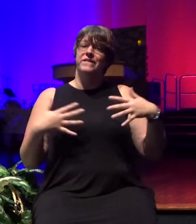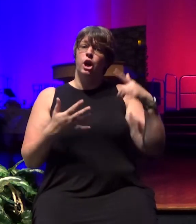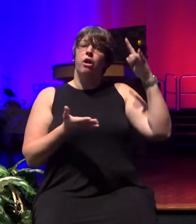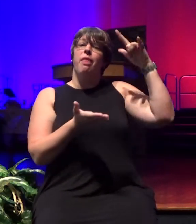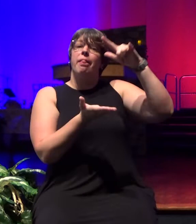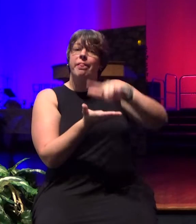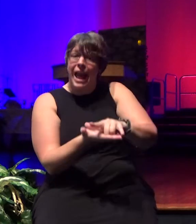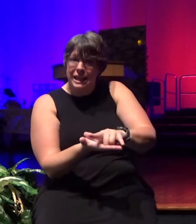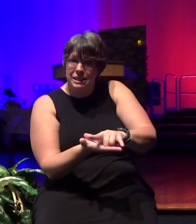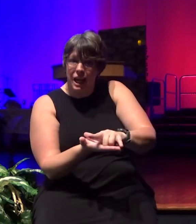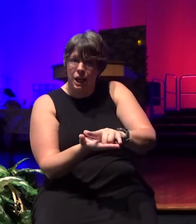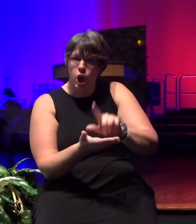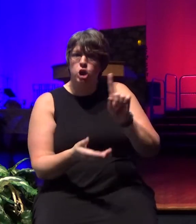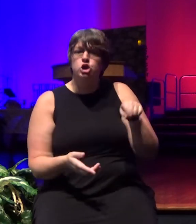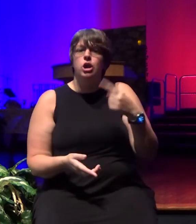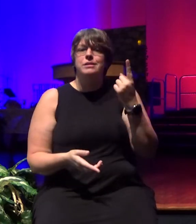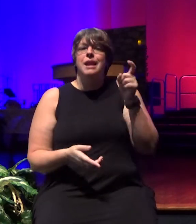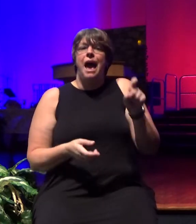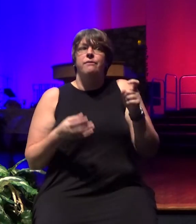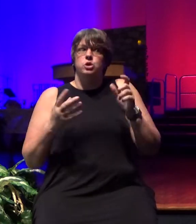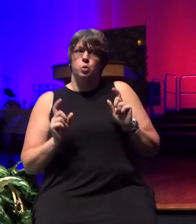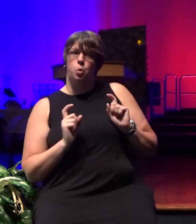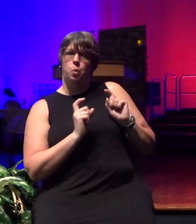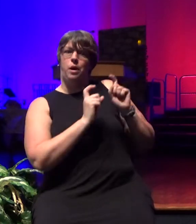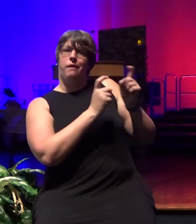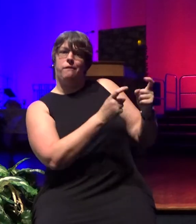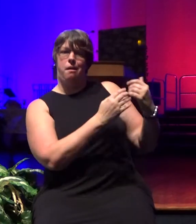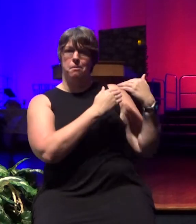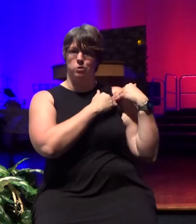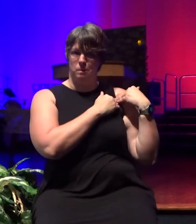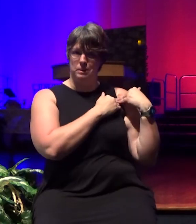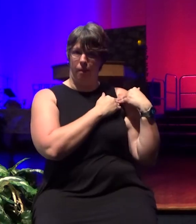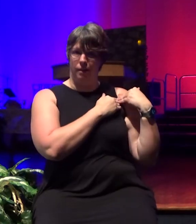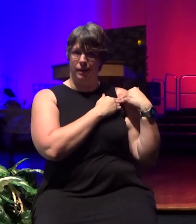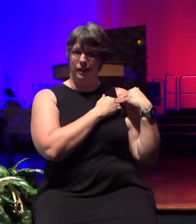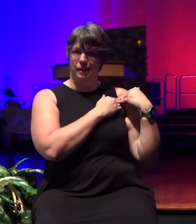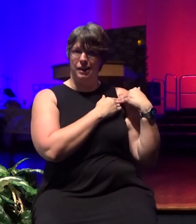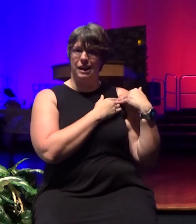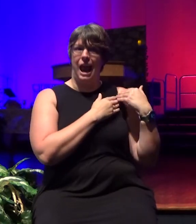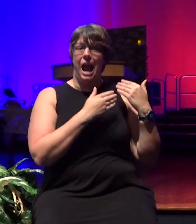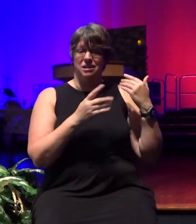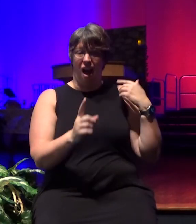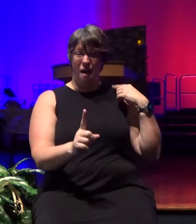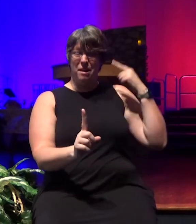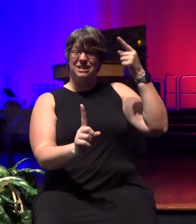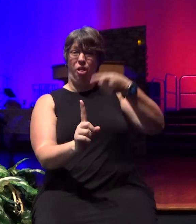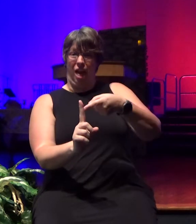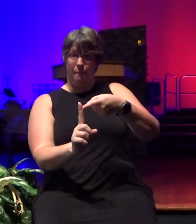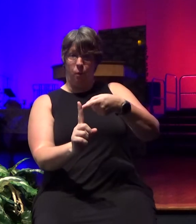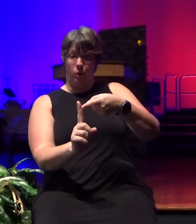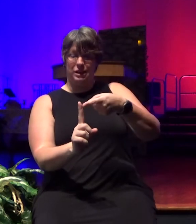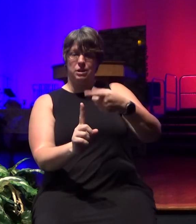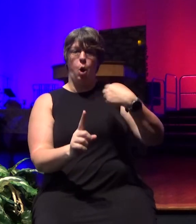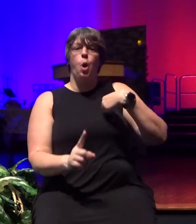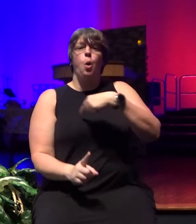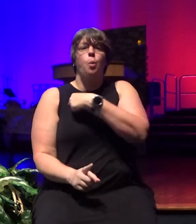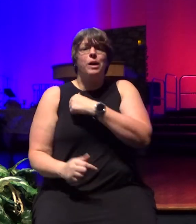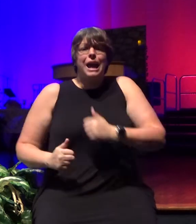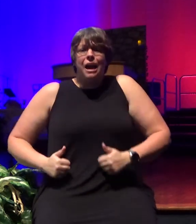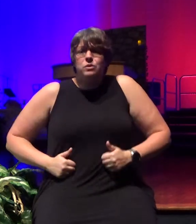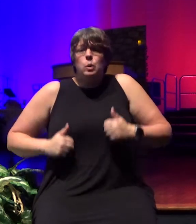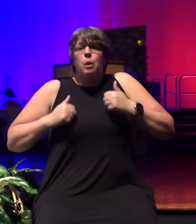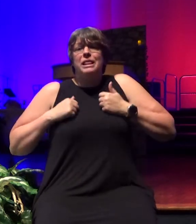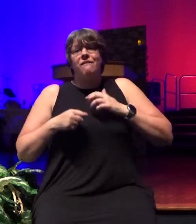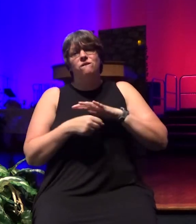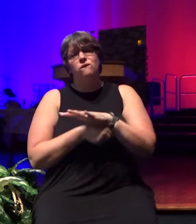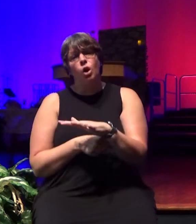that the parallel for us is so striking. You know, when we pull that release lever and